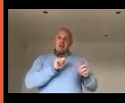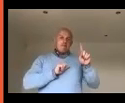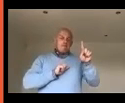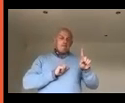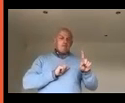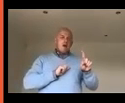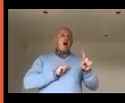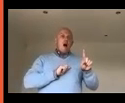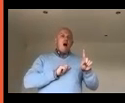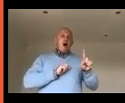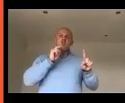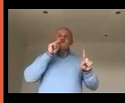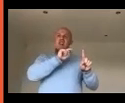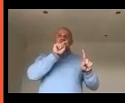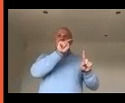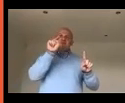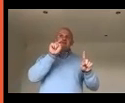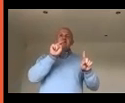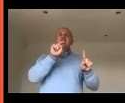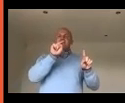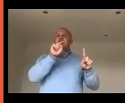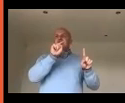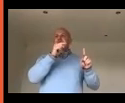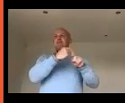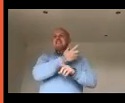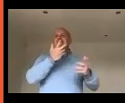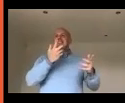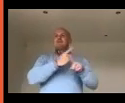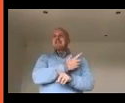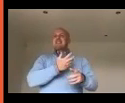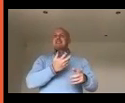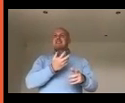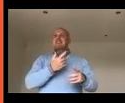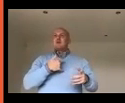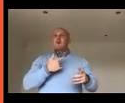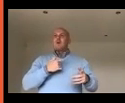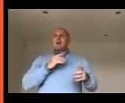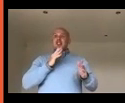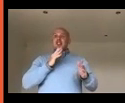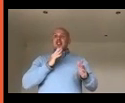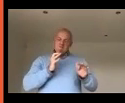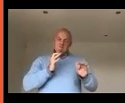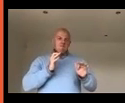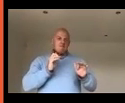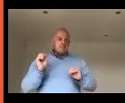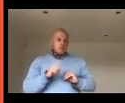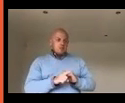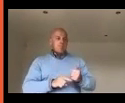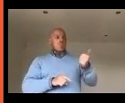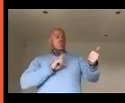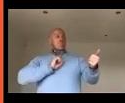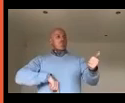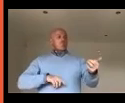question. So if you've missed any out, then just go back through and make sure you've put the information in. And then